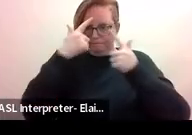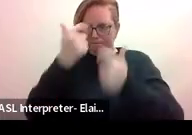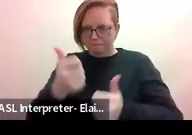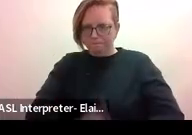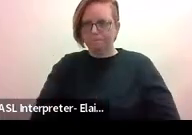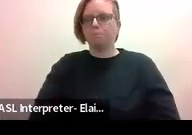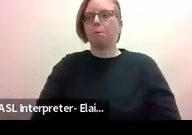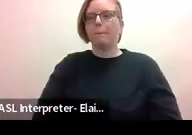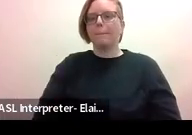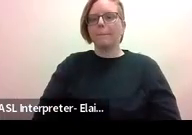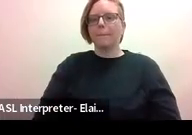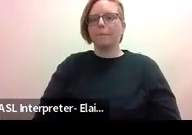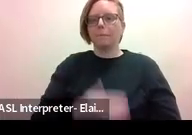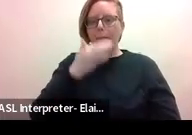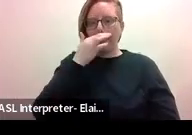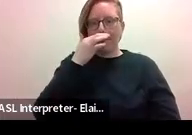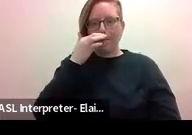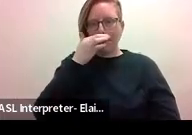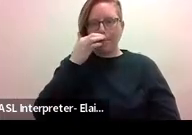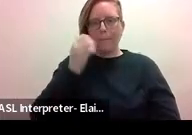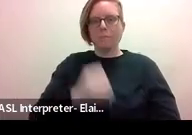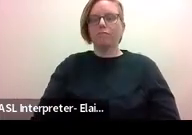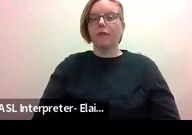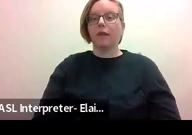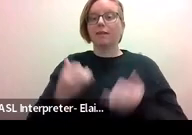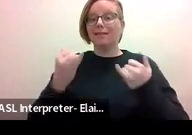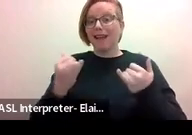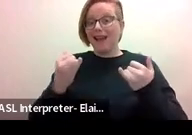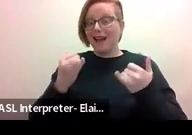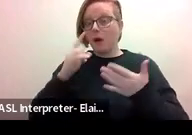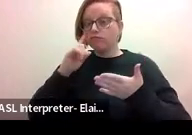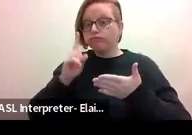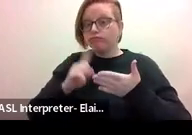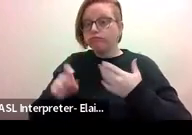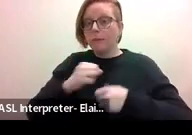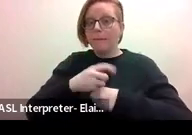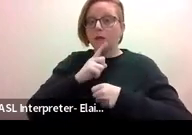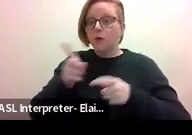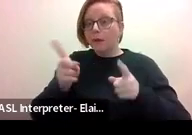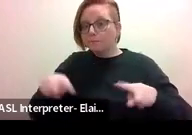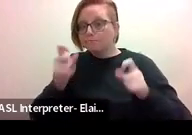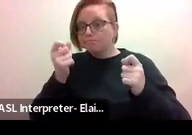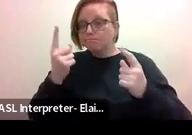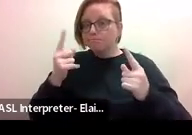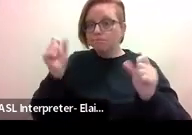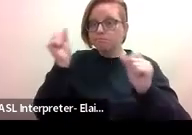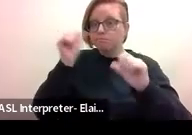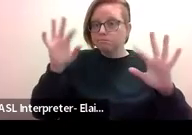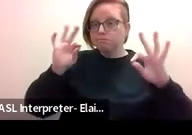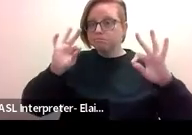All right, and now to do a little check of our understanding.